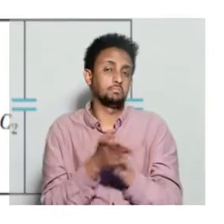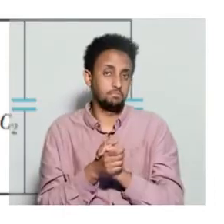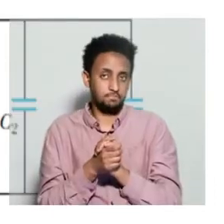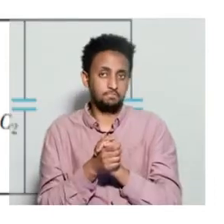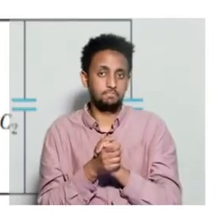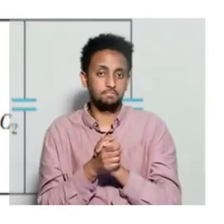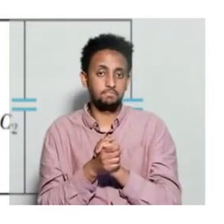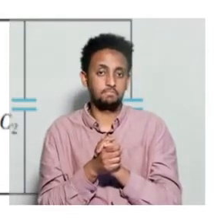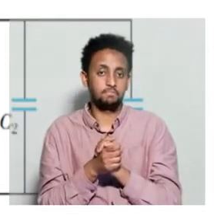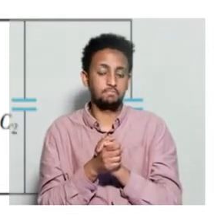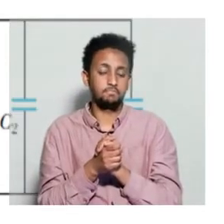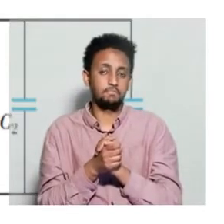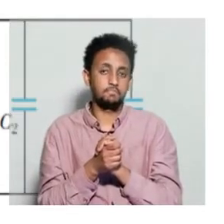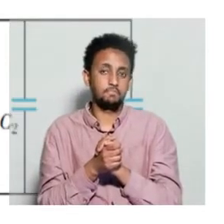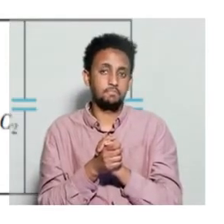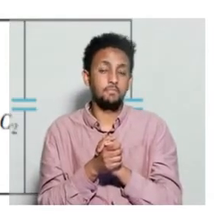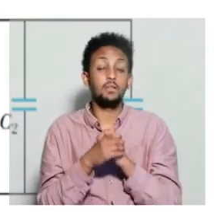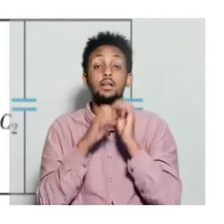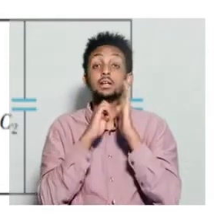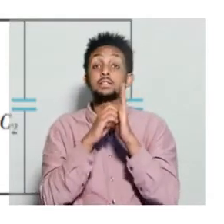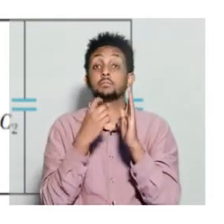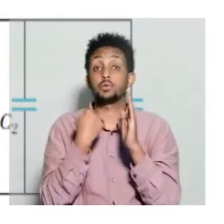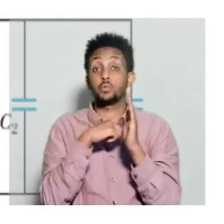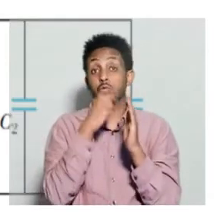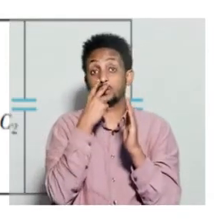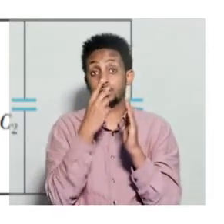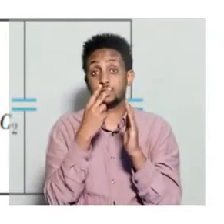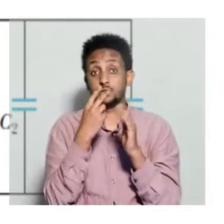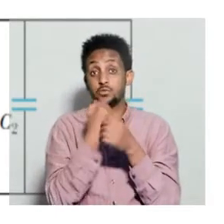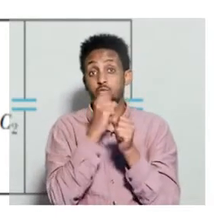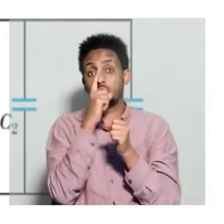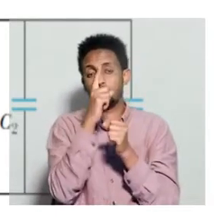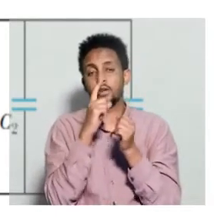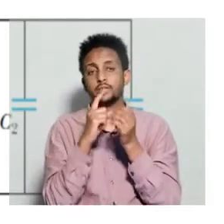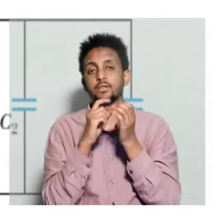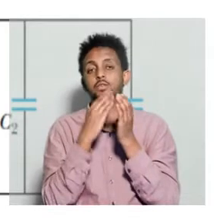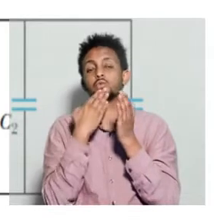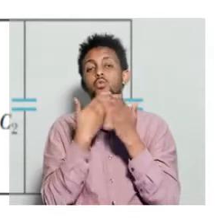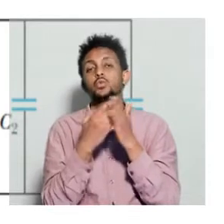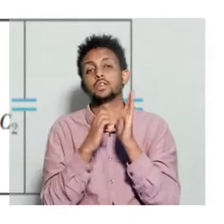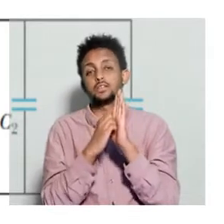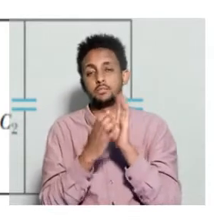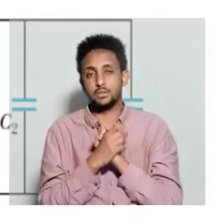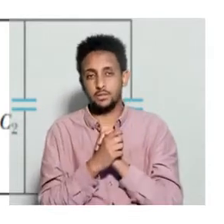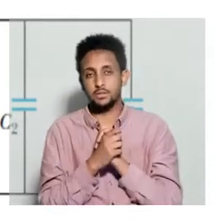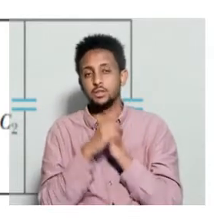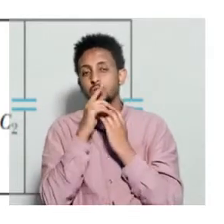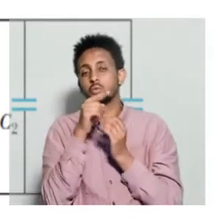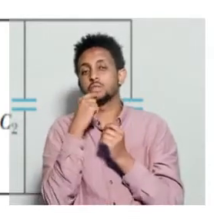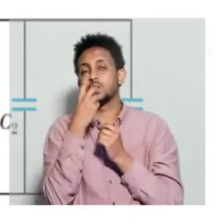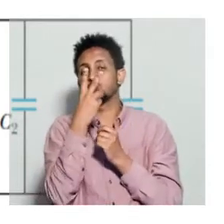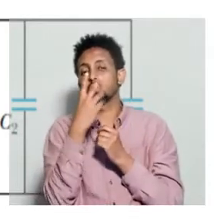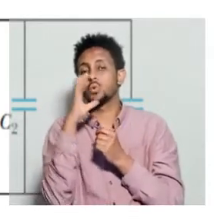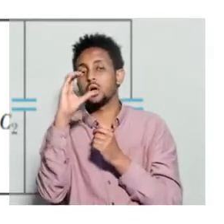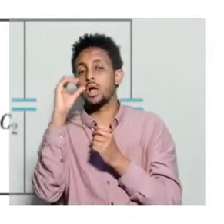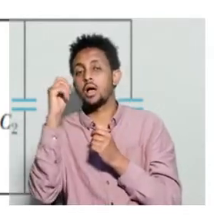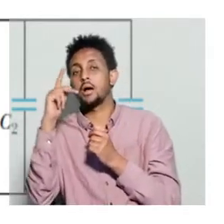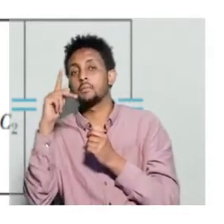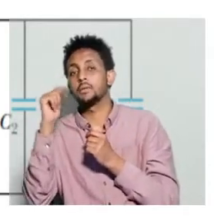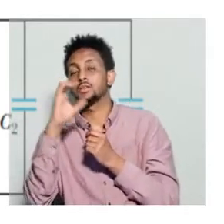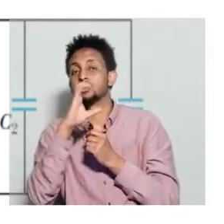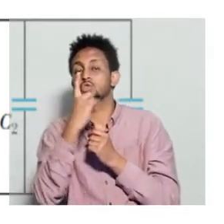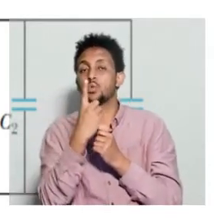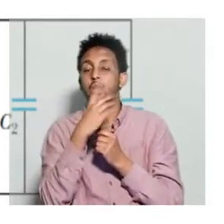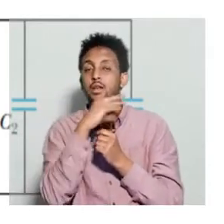these points. For example, here let's try to solve one good example, and it says 2 capacitors C1